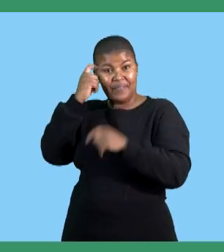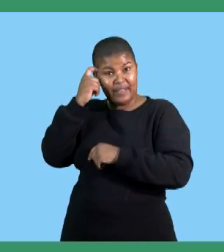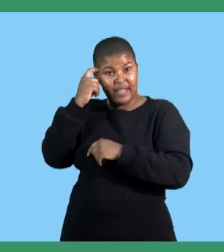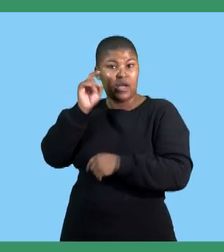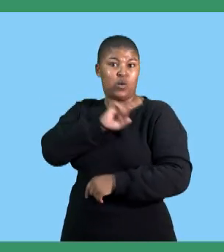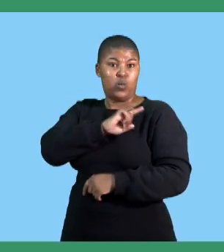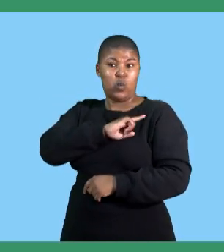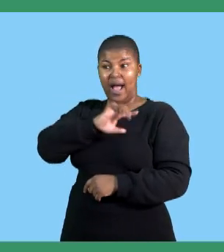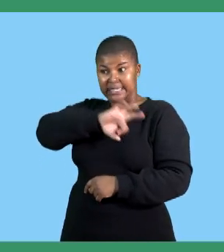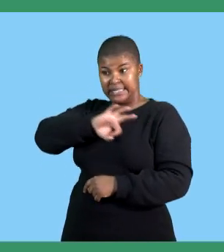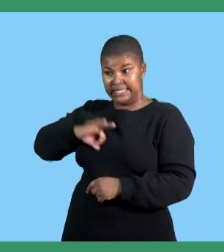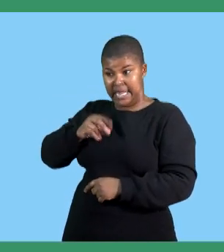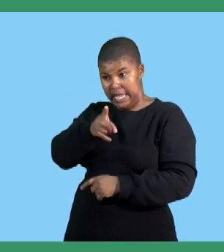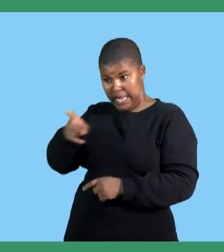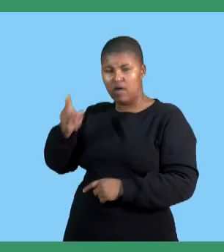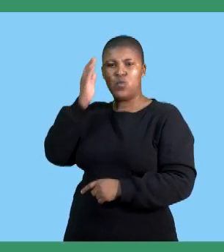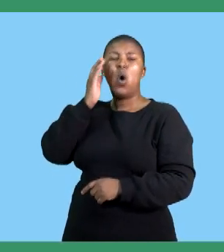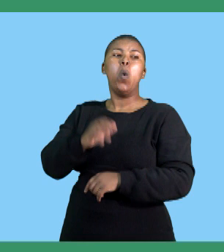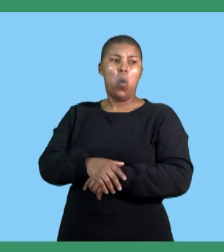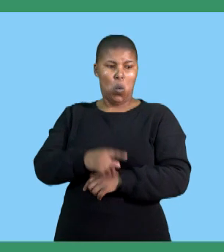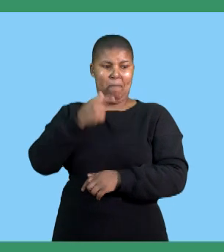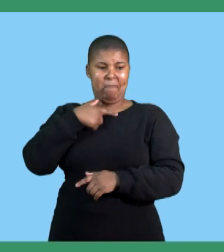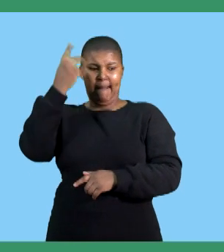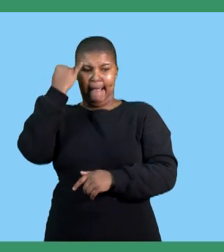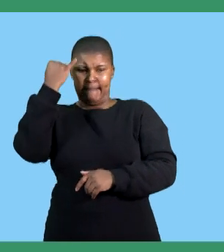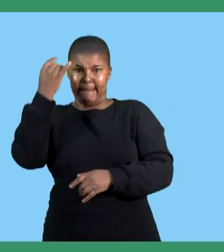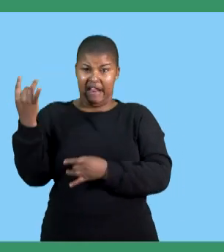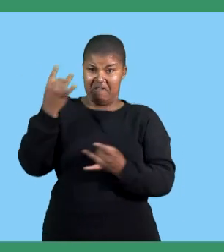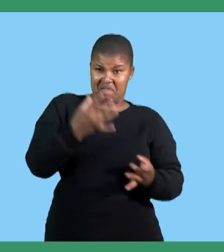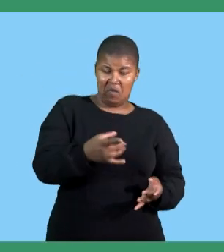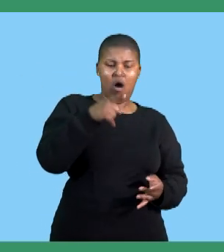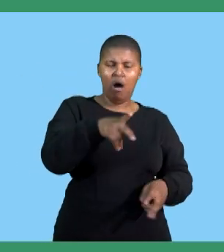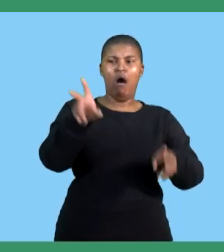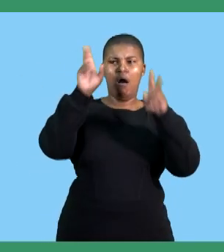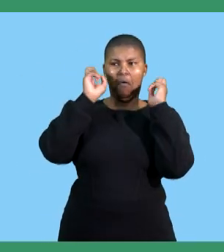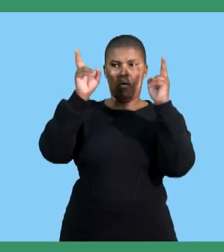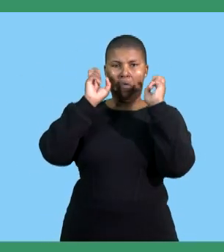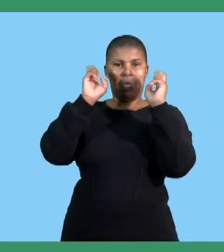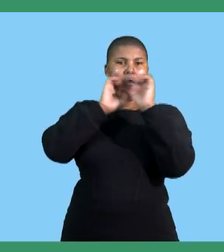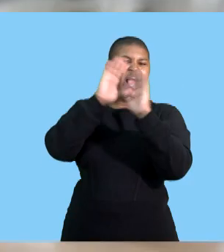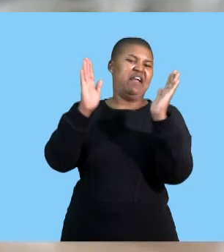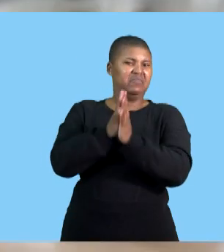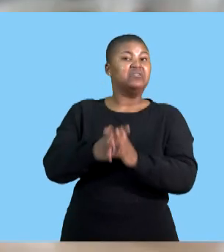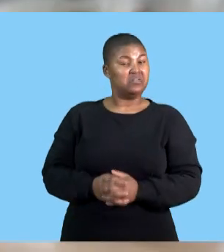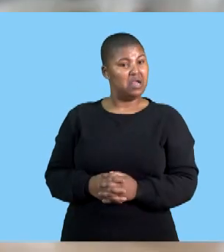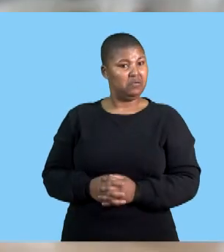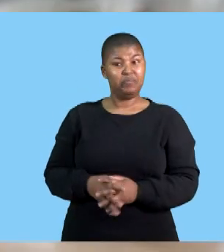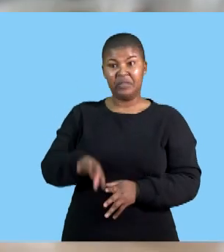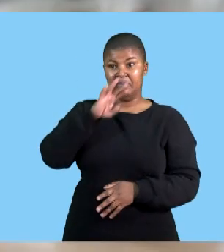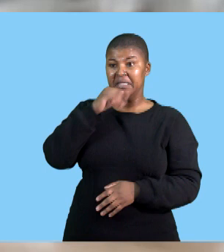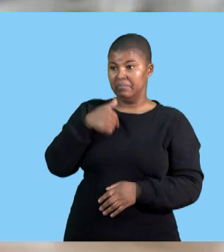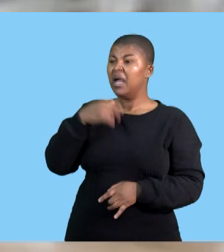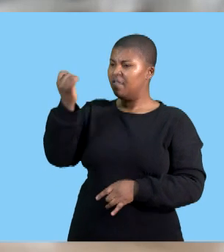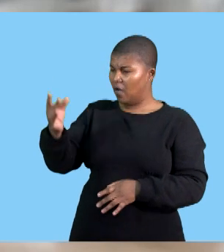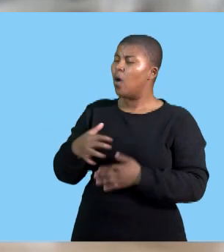their ideas will be heard. So if as a business I encourage you as my workers to say that I do